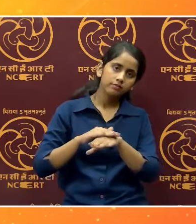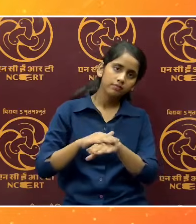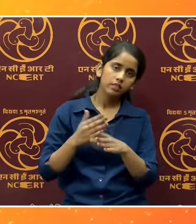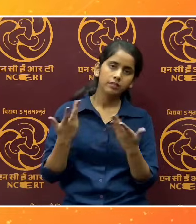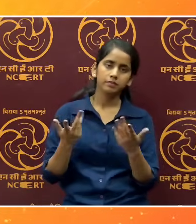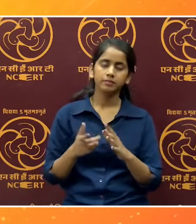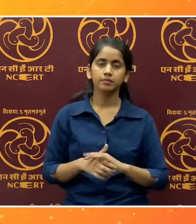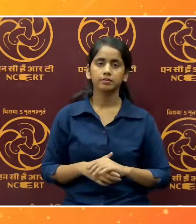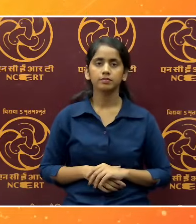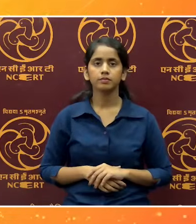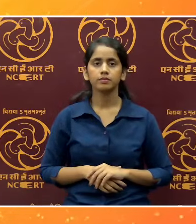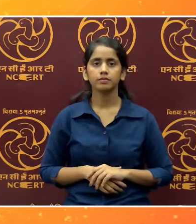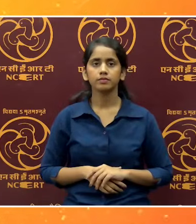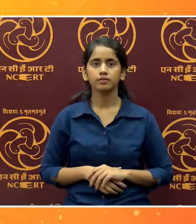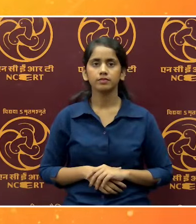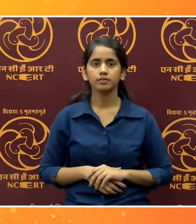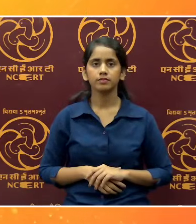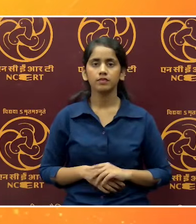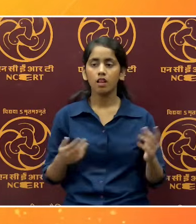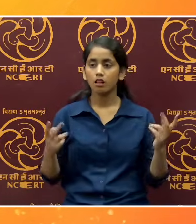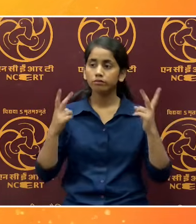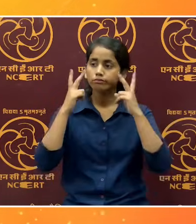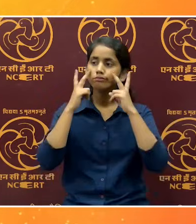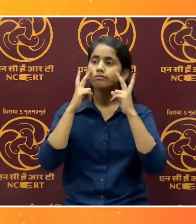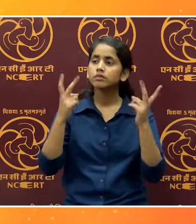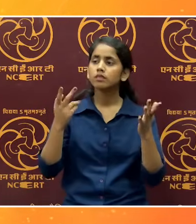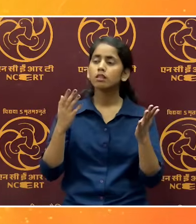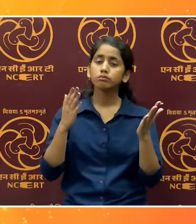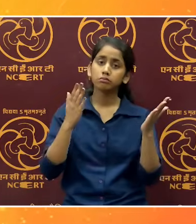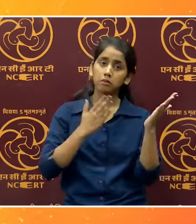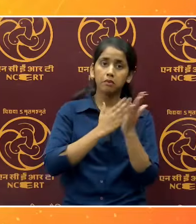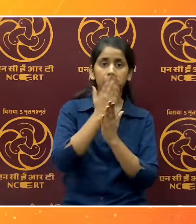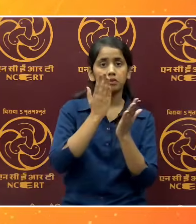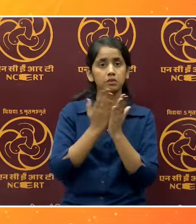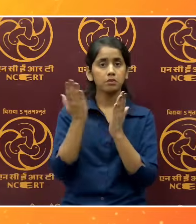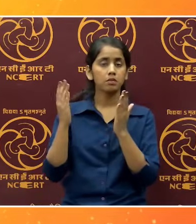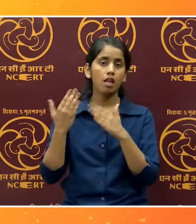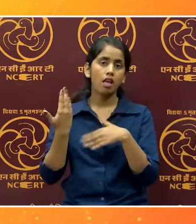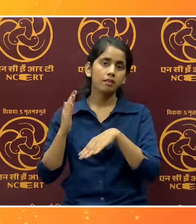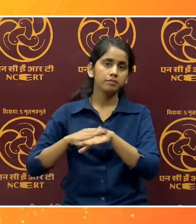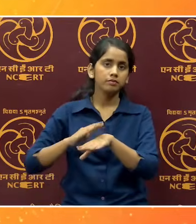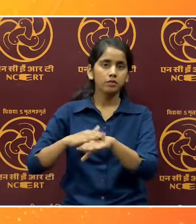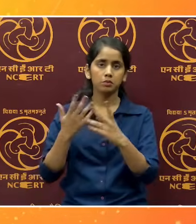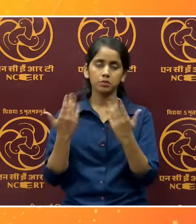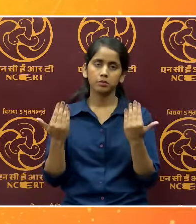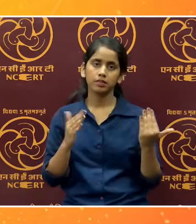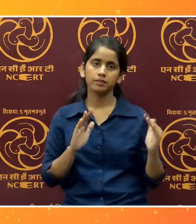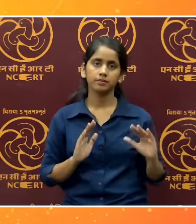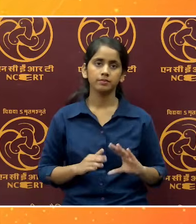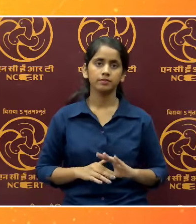know, give them an exposure to various things.